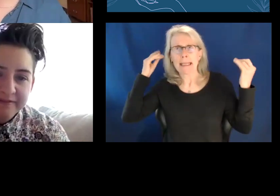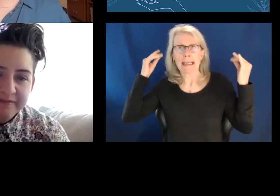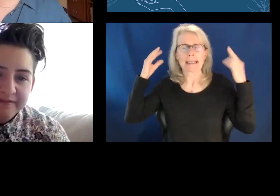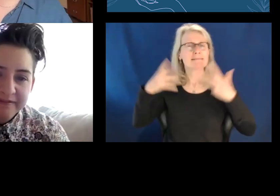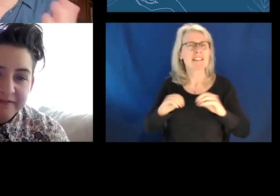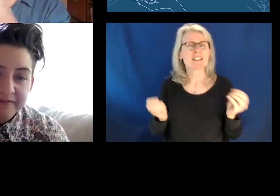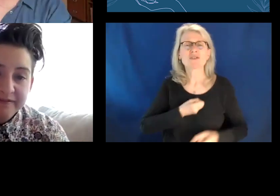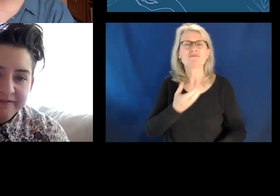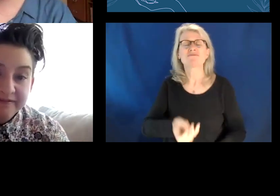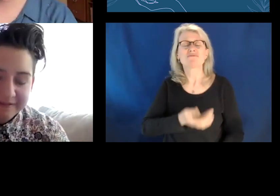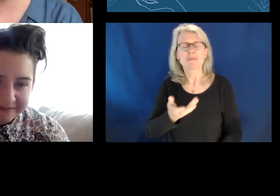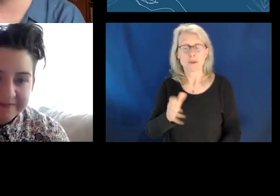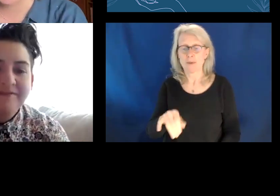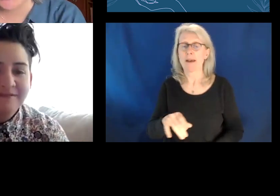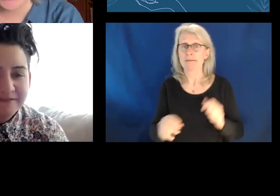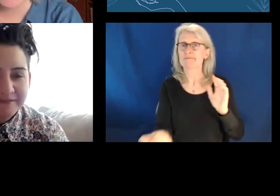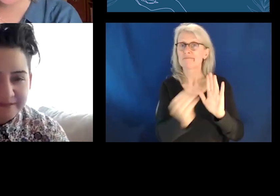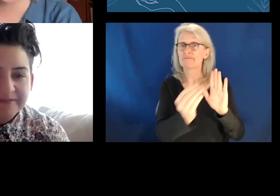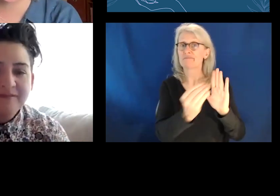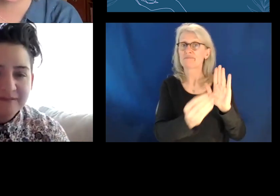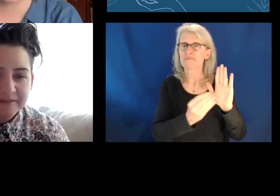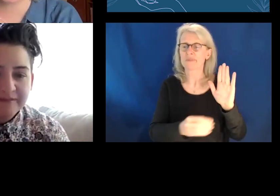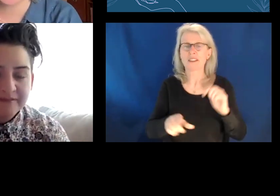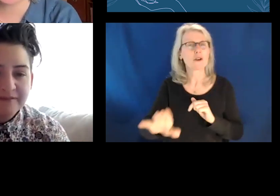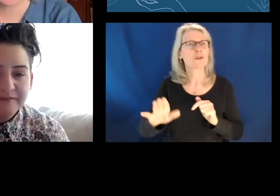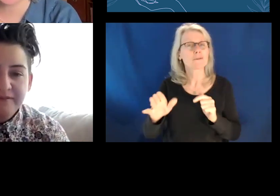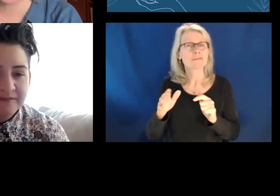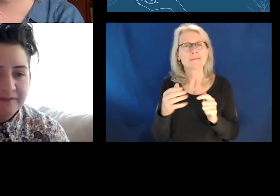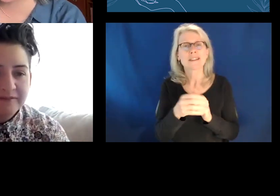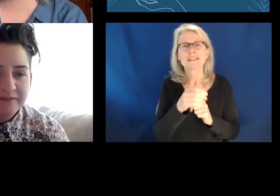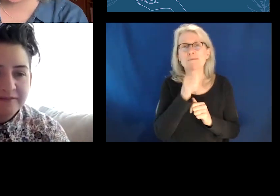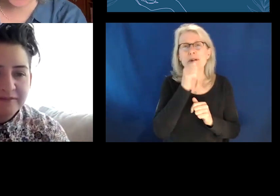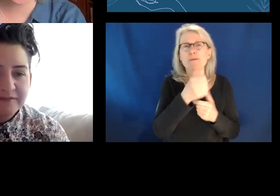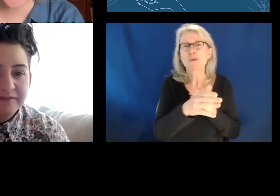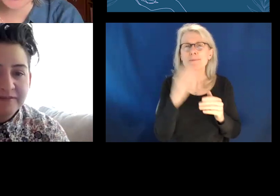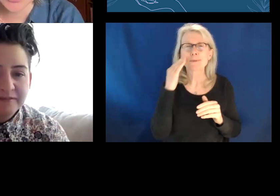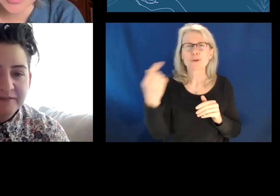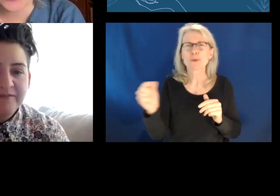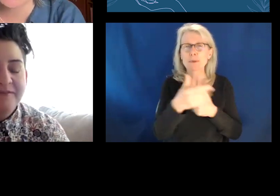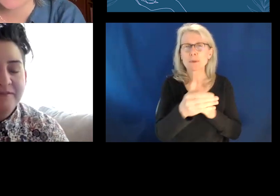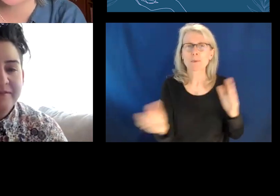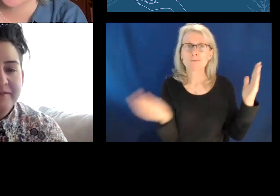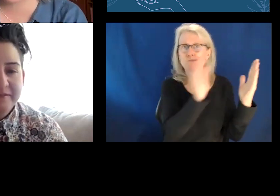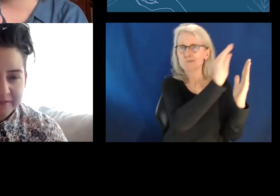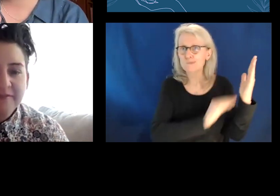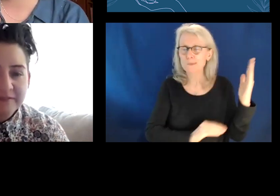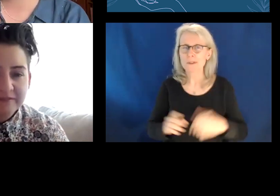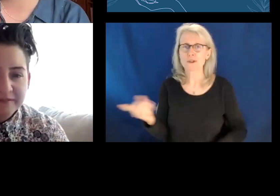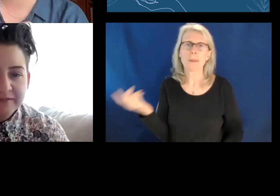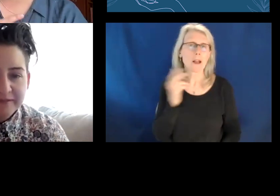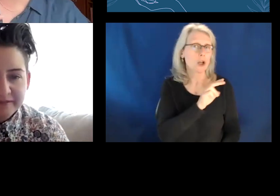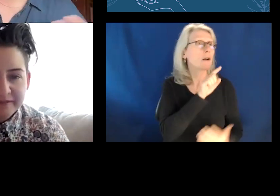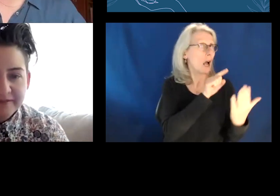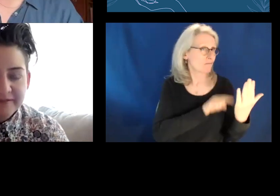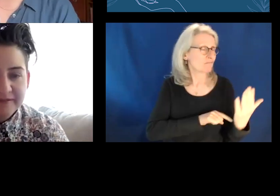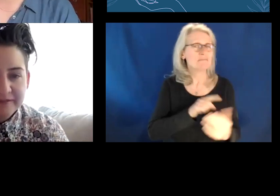as a kind of guideline and we post it in their green room and, you know, everybody goes back to it and it holds, it really holds space for them